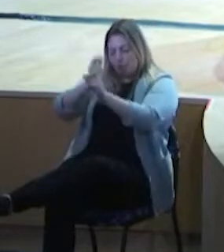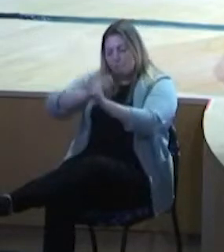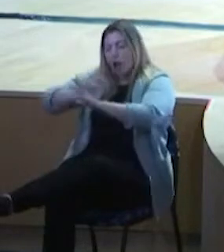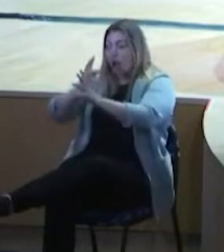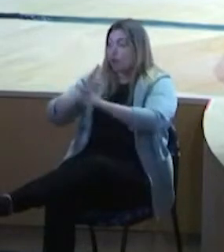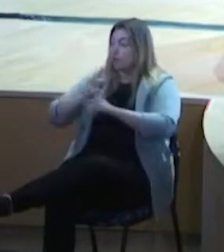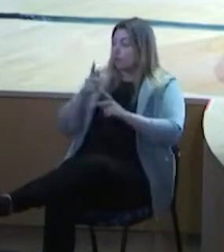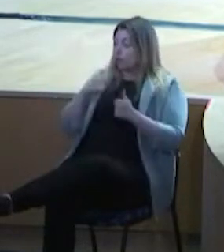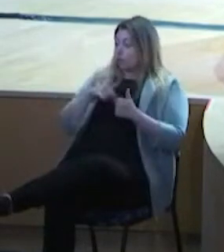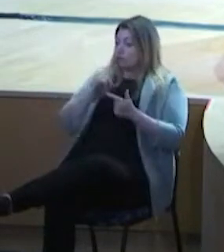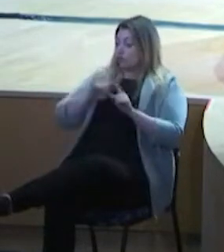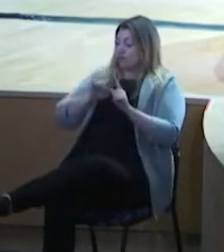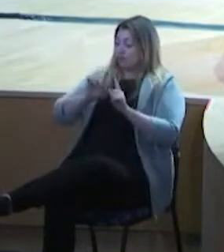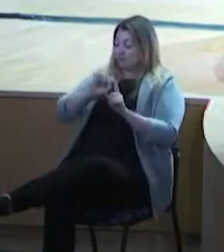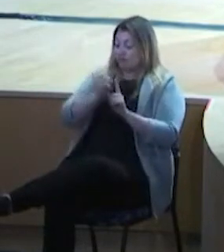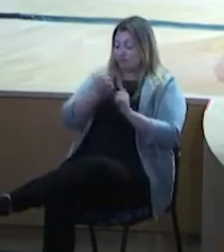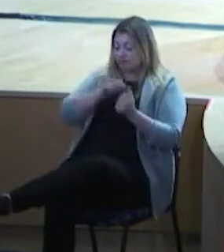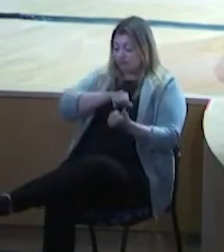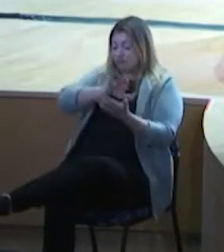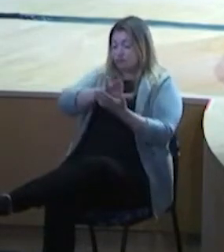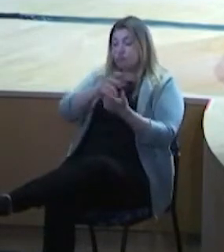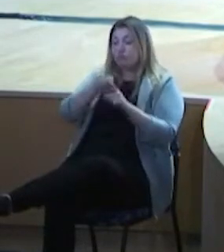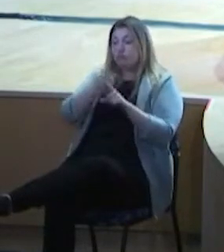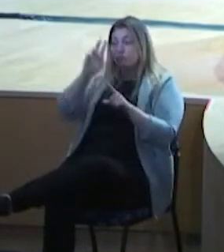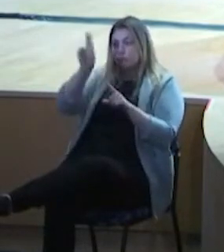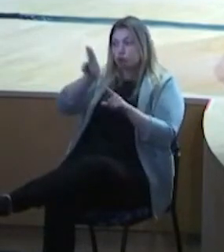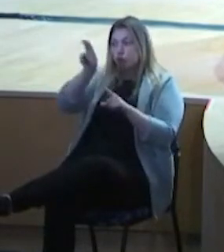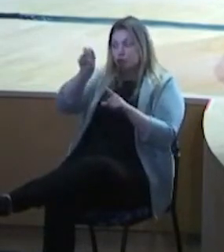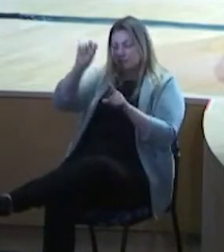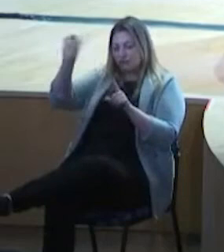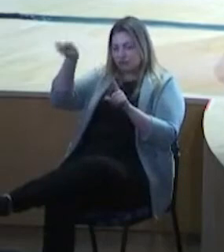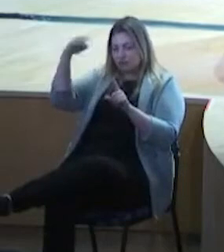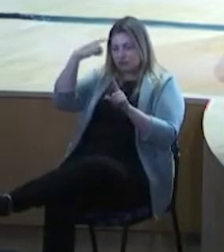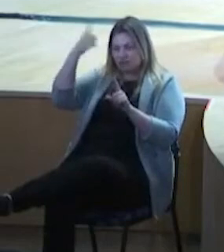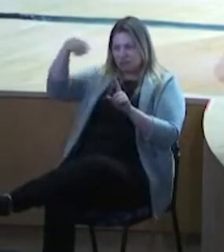from the situation that we're put in through the U.S. government that